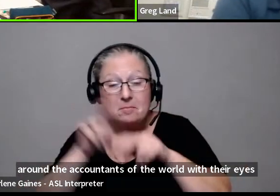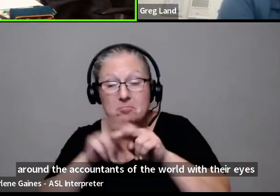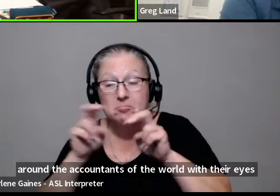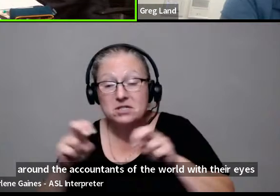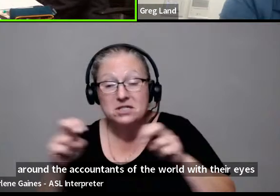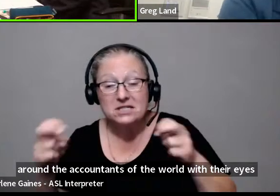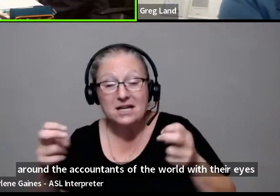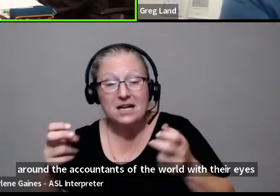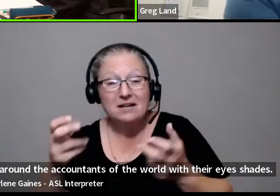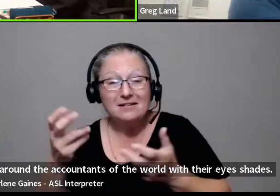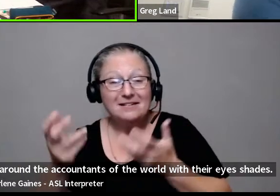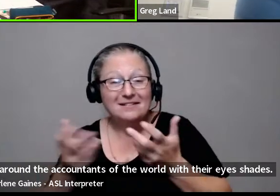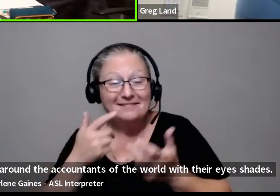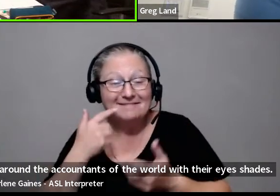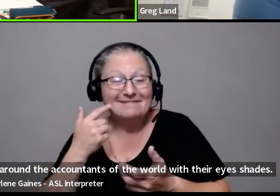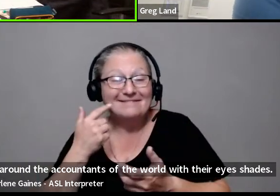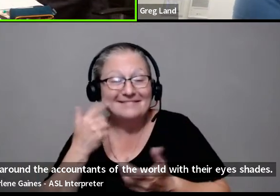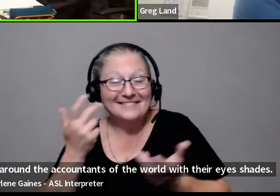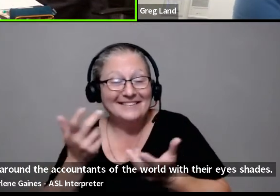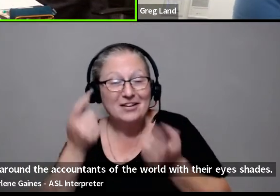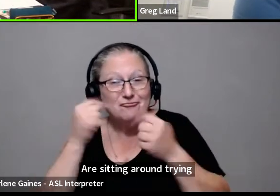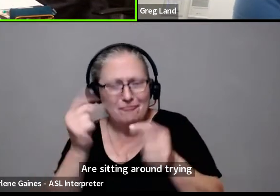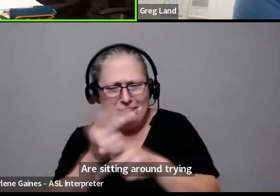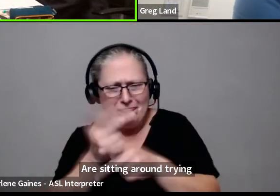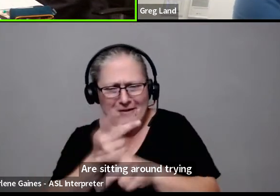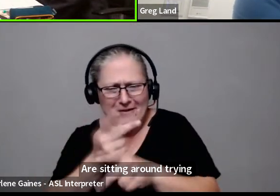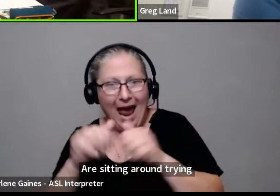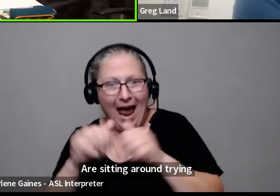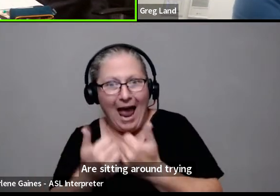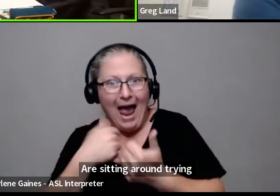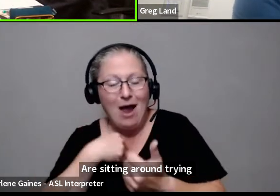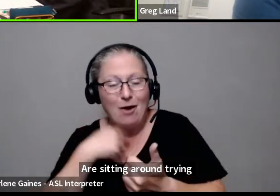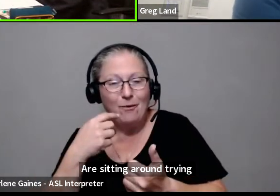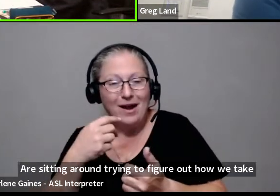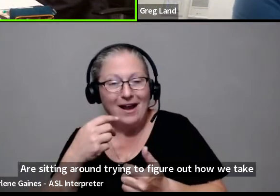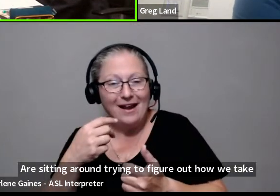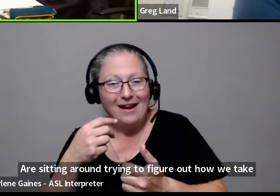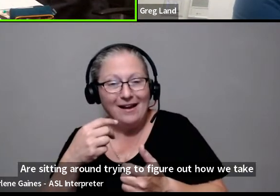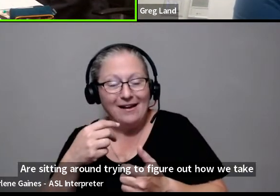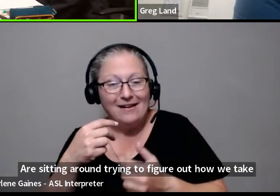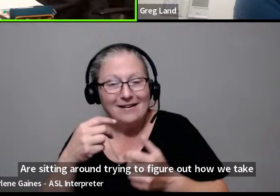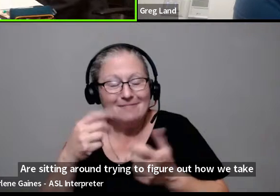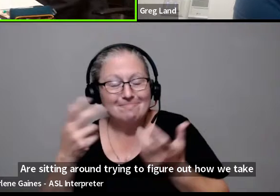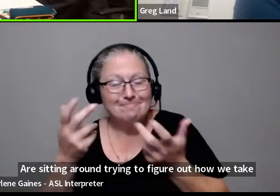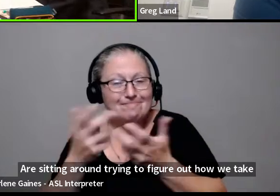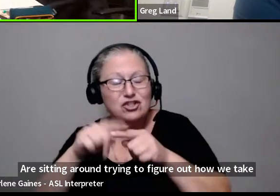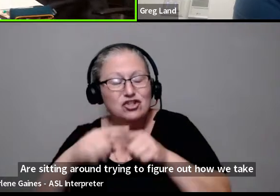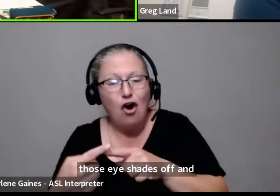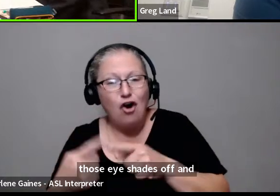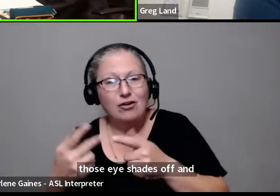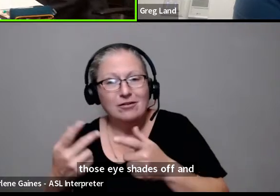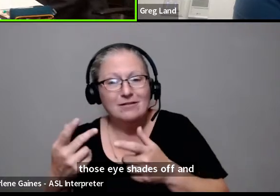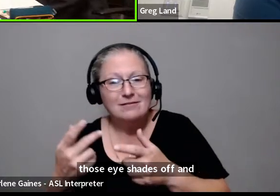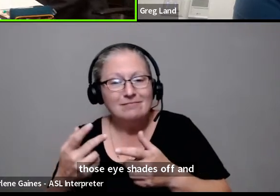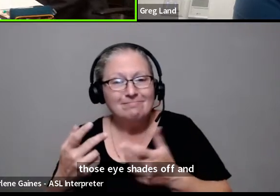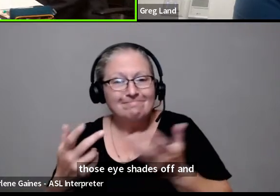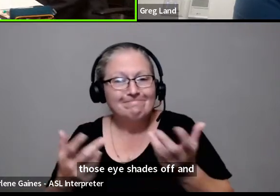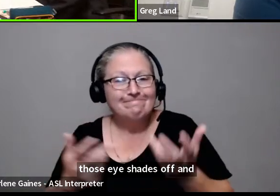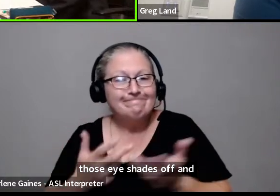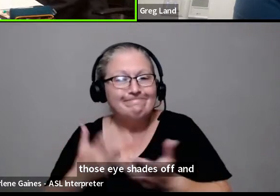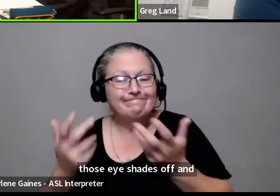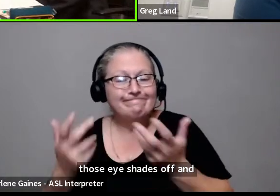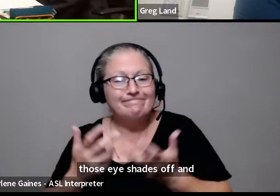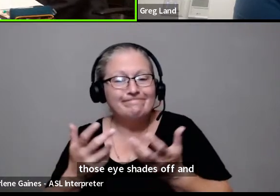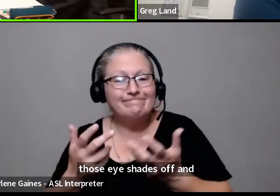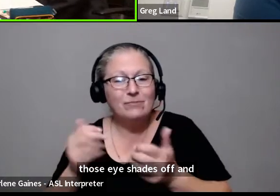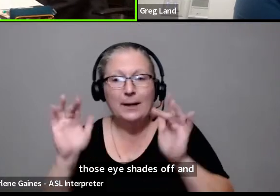around trying to figure out how we take those eye shades off and start making it,